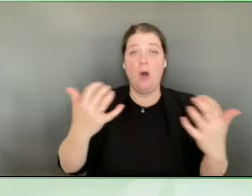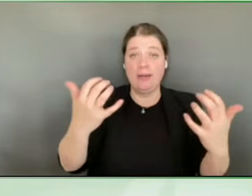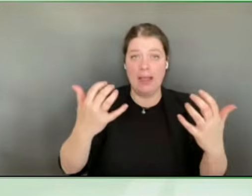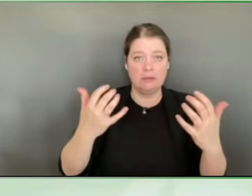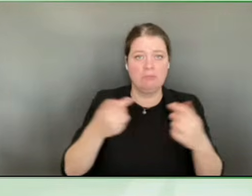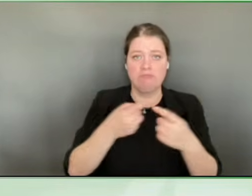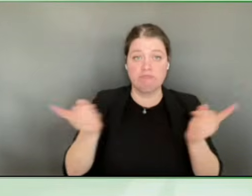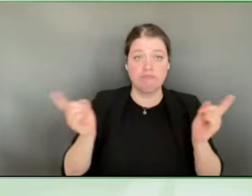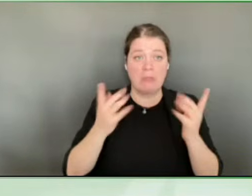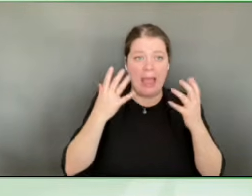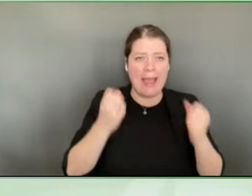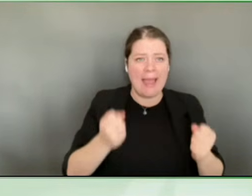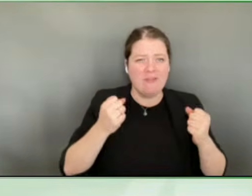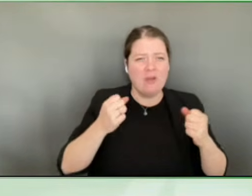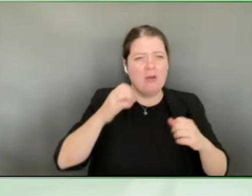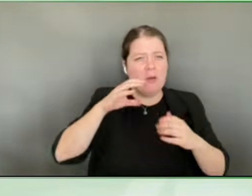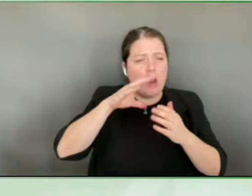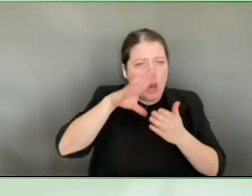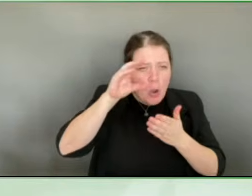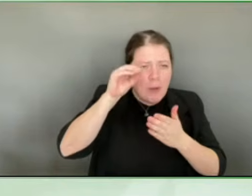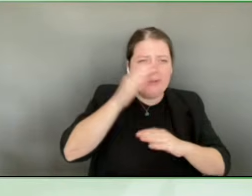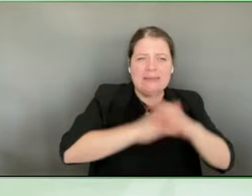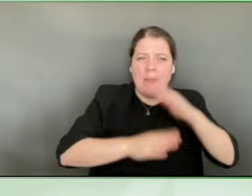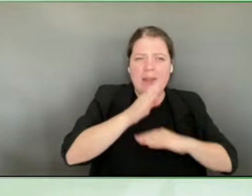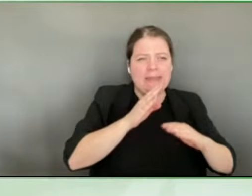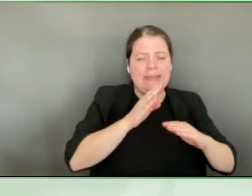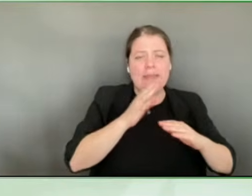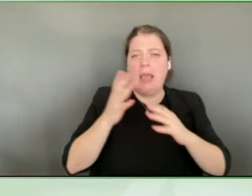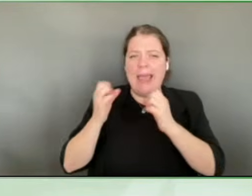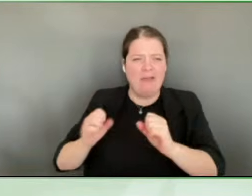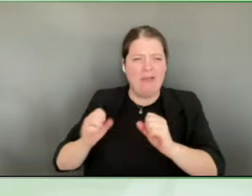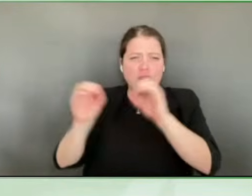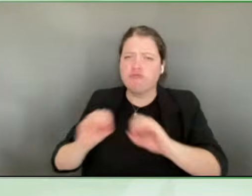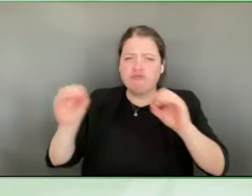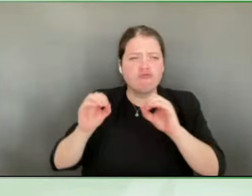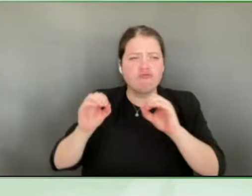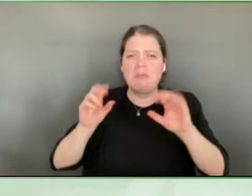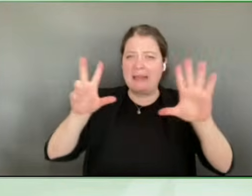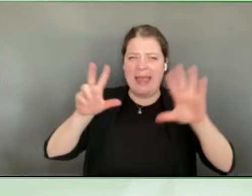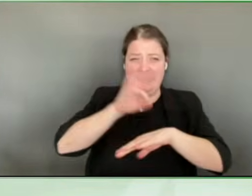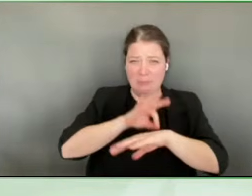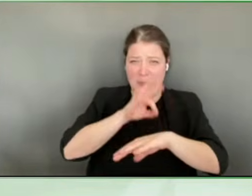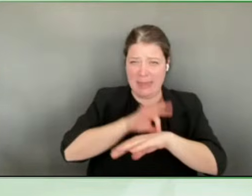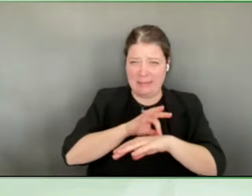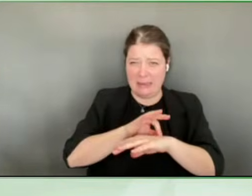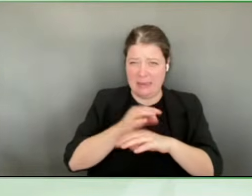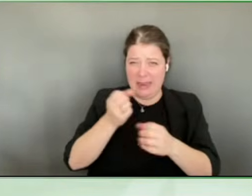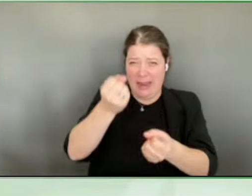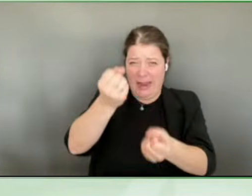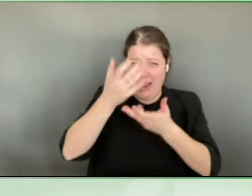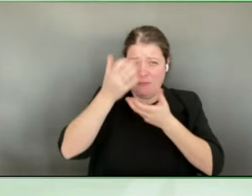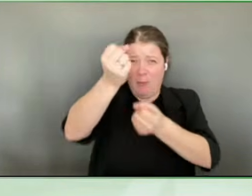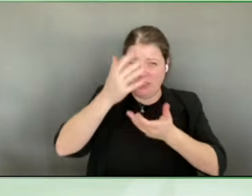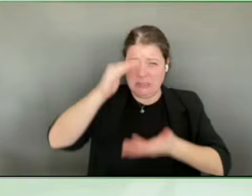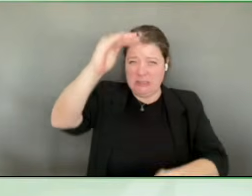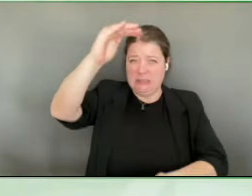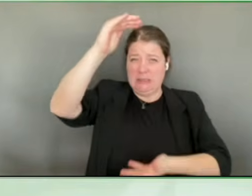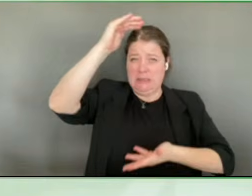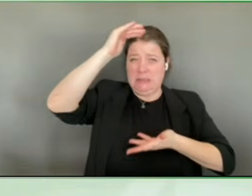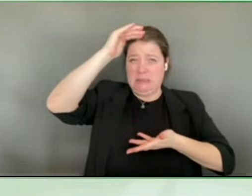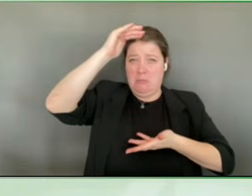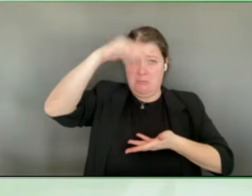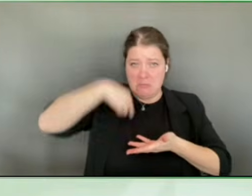are out of the game. It's like, okay, there was 8 minutes, and it was full of information, and I don't know if I grasped anything.